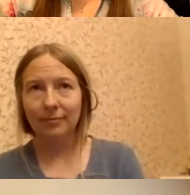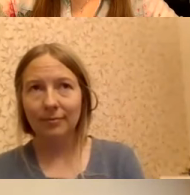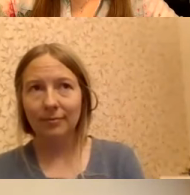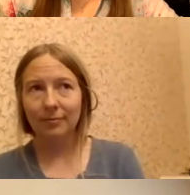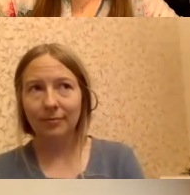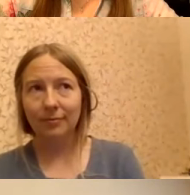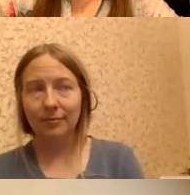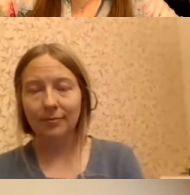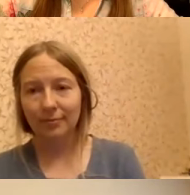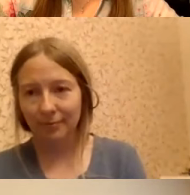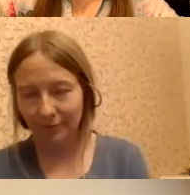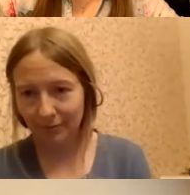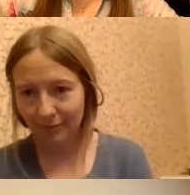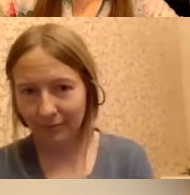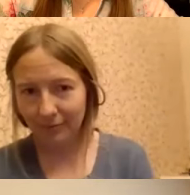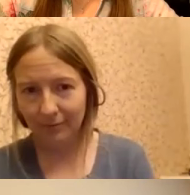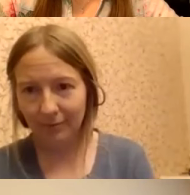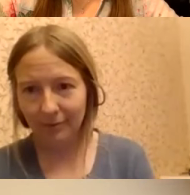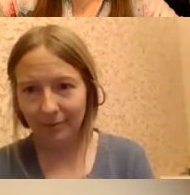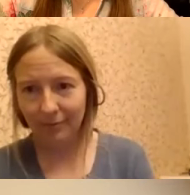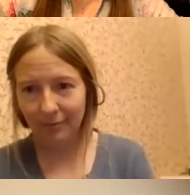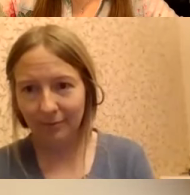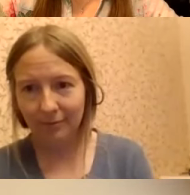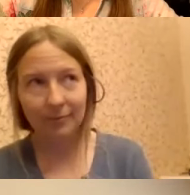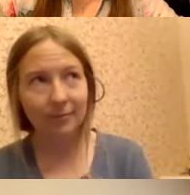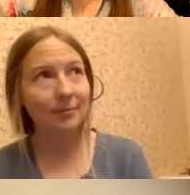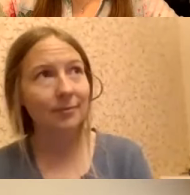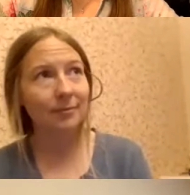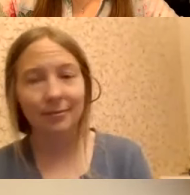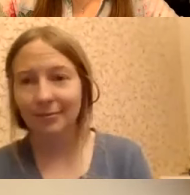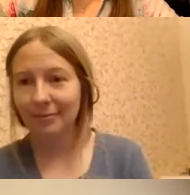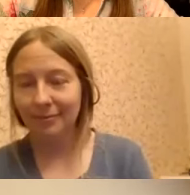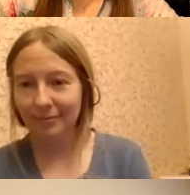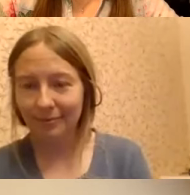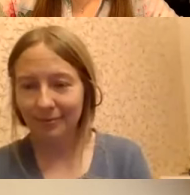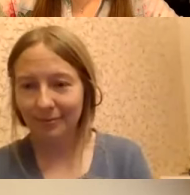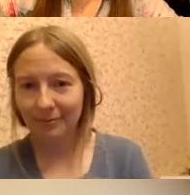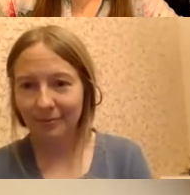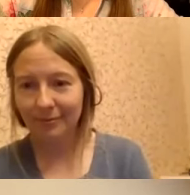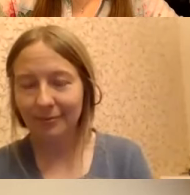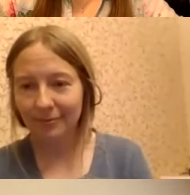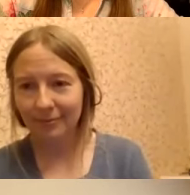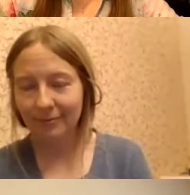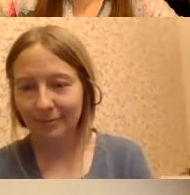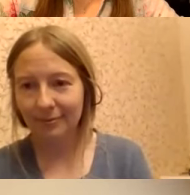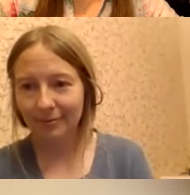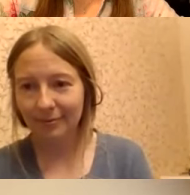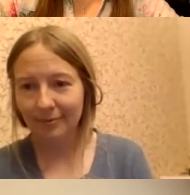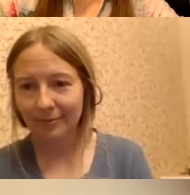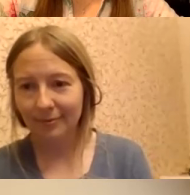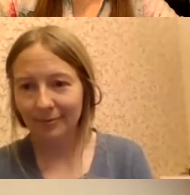you overexpressing the CAMK2 in retinal ganglion cells.